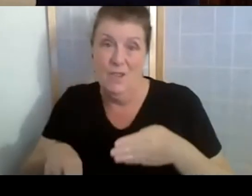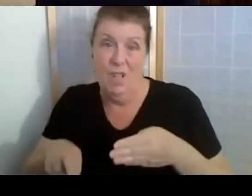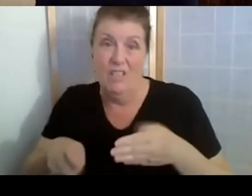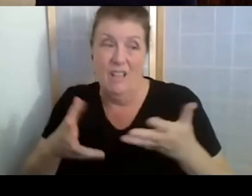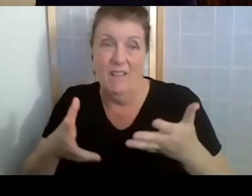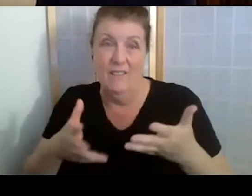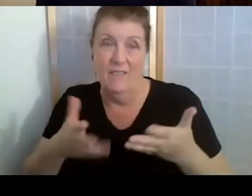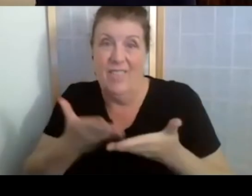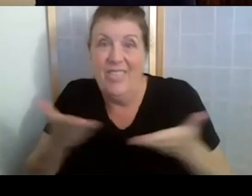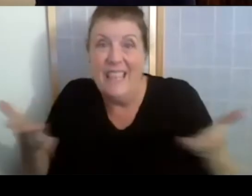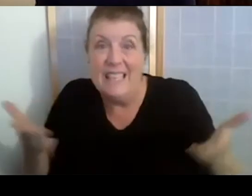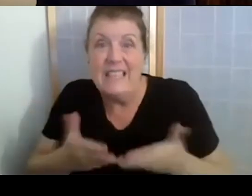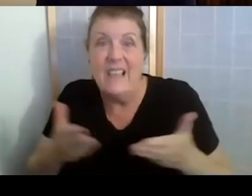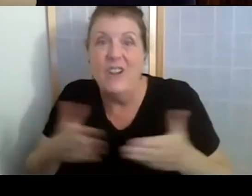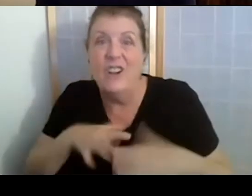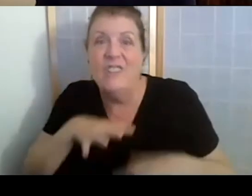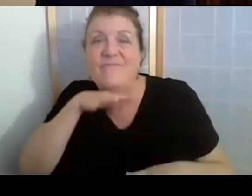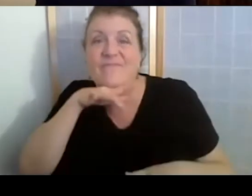all the way back to your original